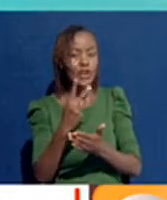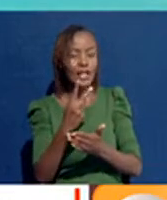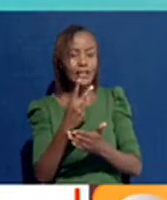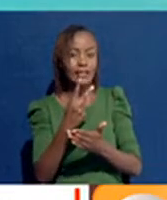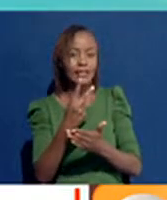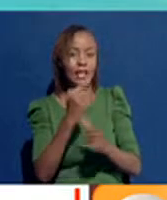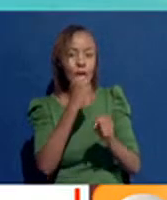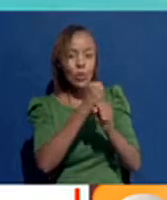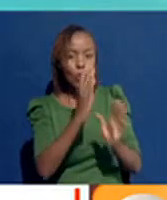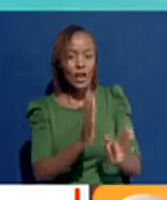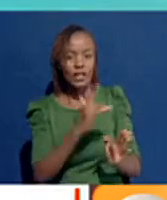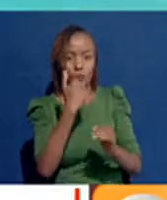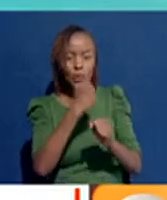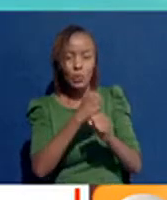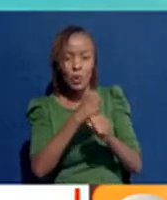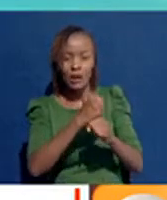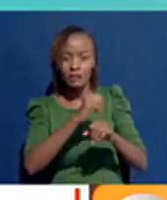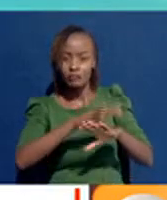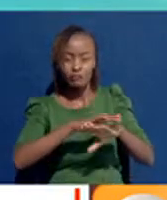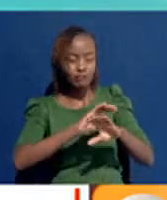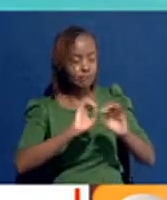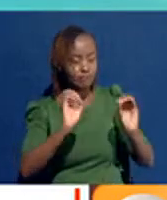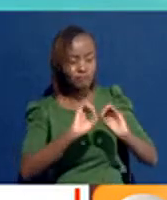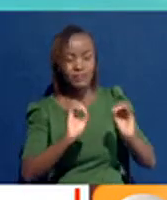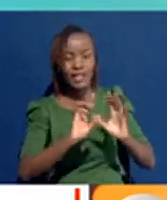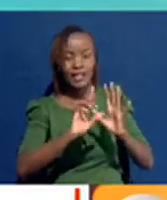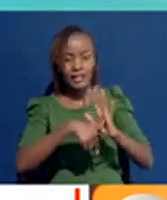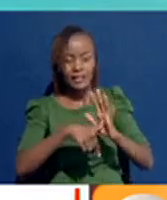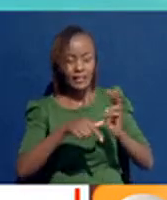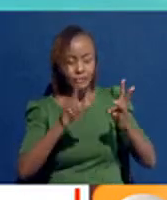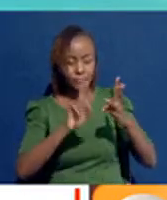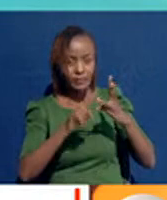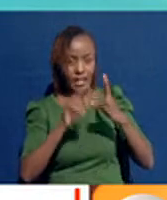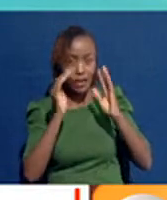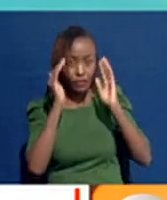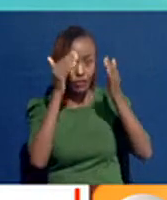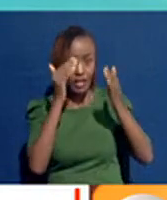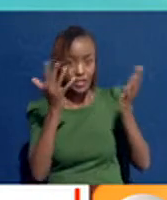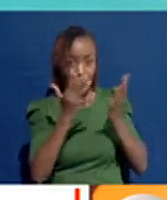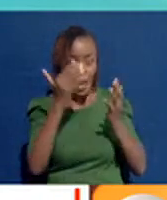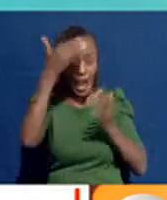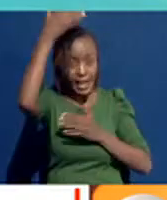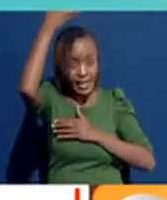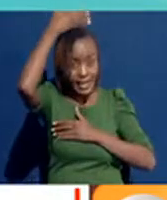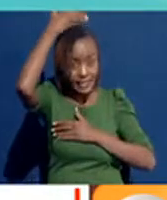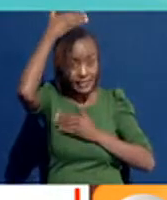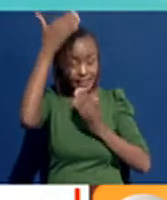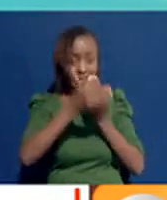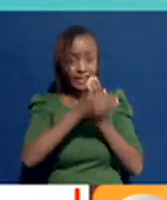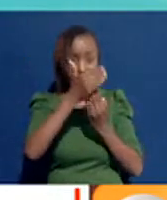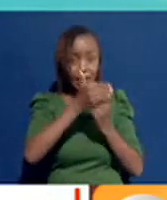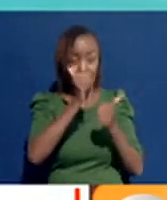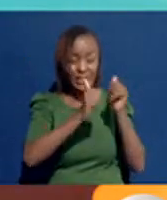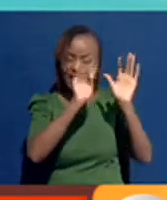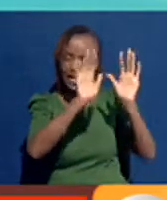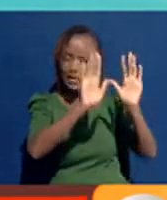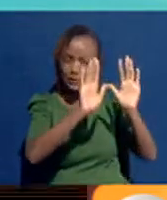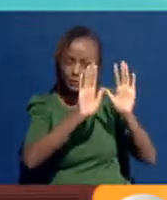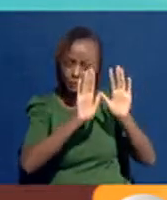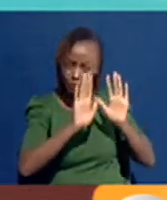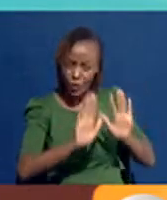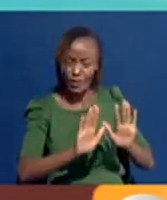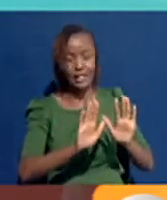not performing and they were not contributing anything. And then I focused on the nursing care, which was very critical, and which is critical actually up to